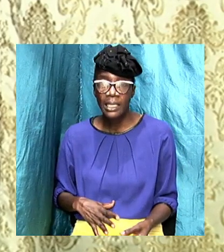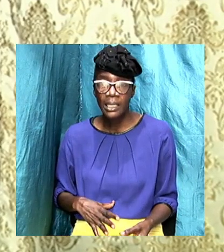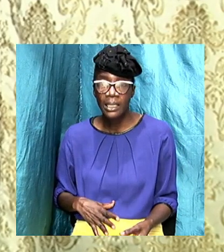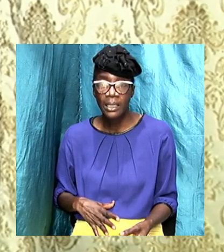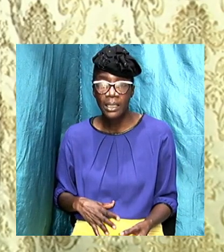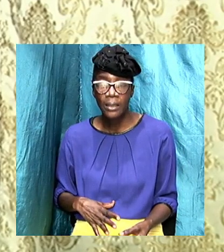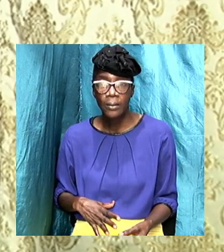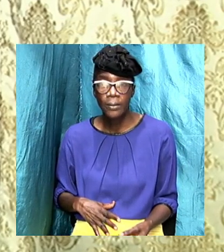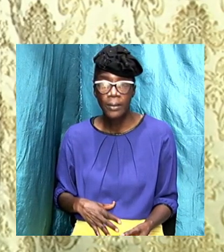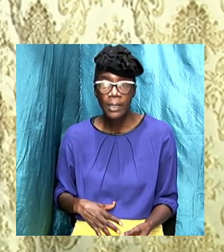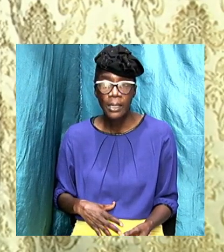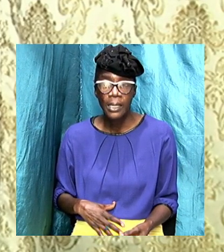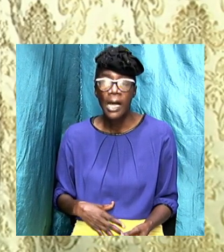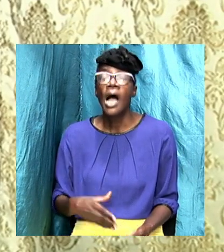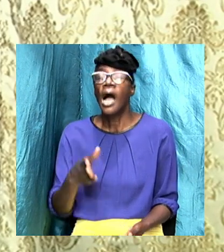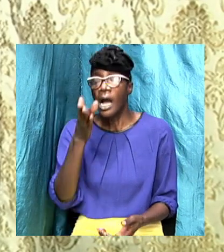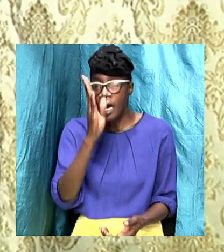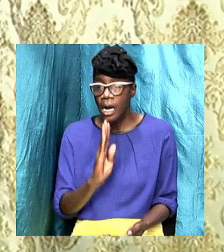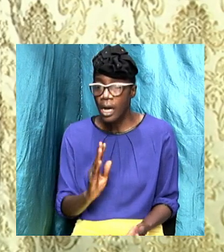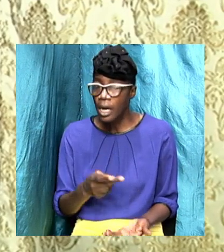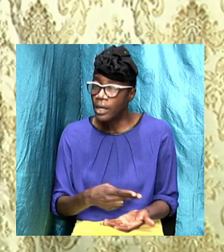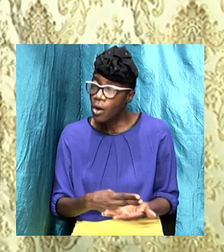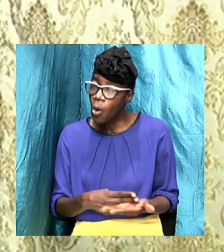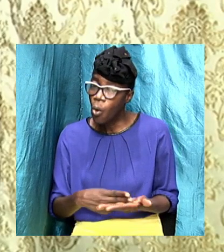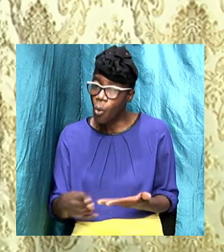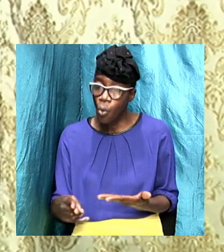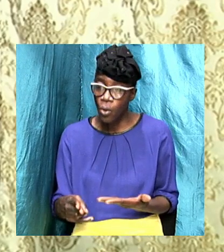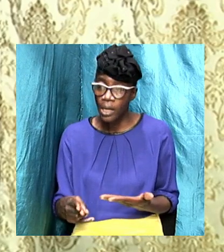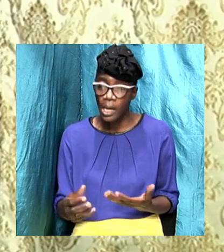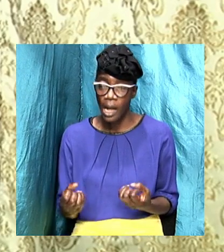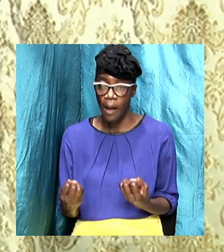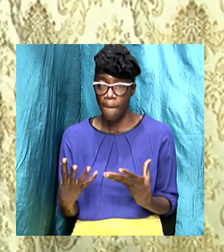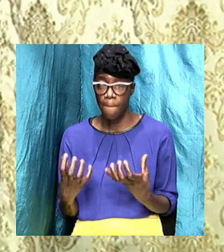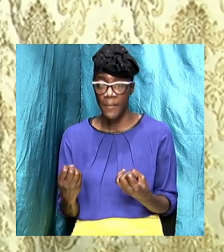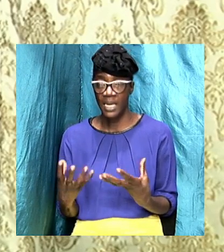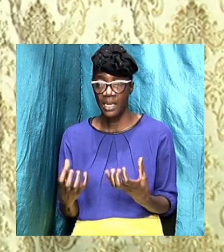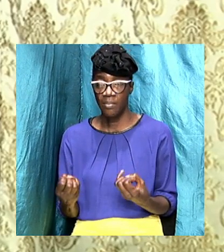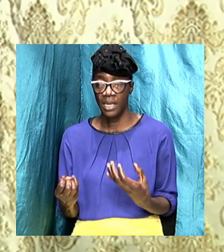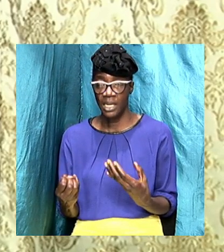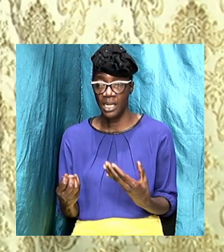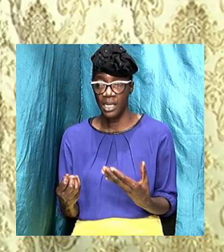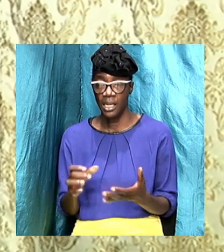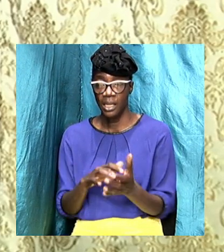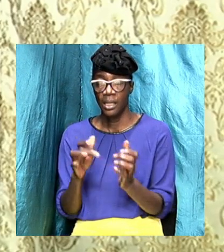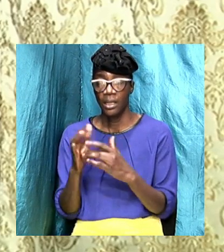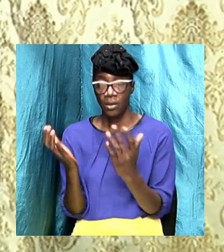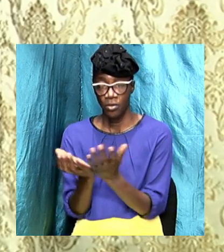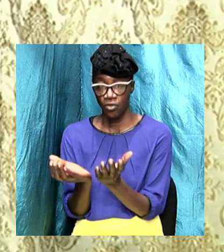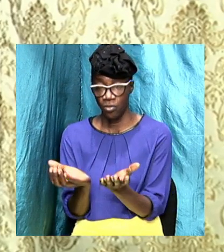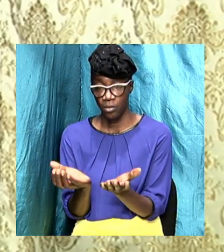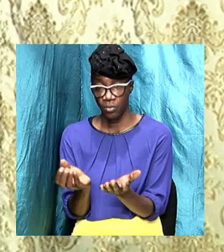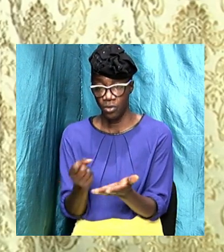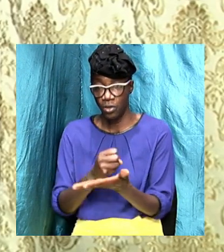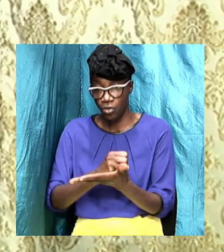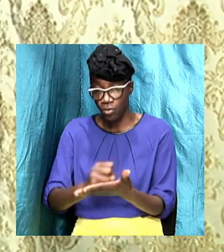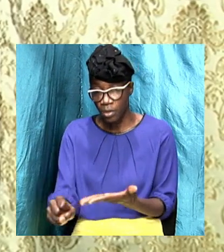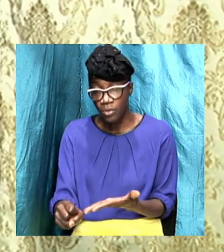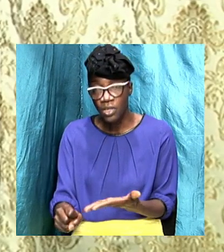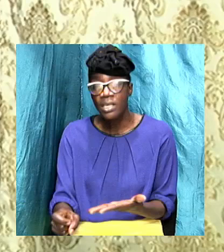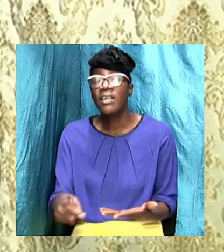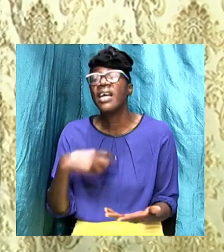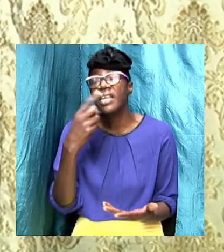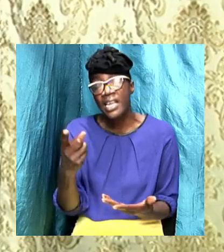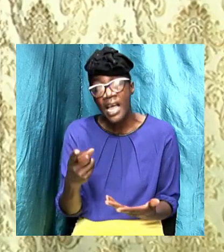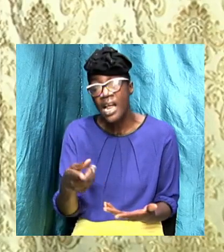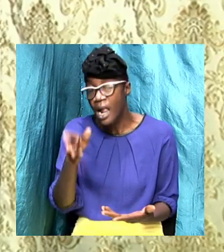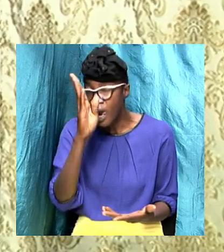that God is holy. In fact, there are many scriptures, amen, that tells us that God